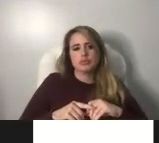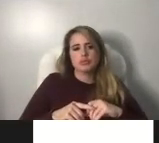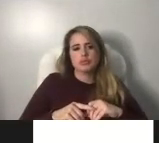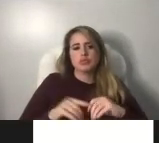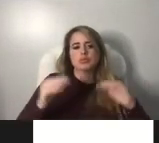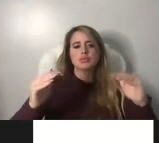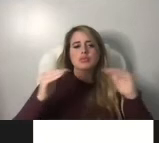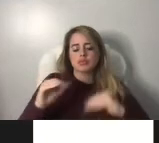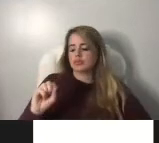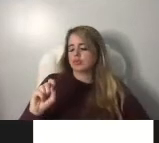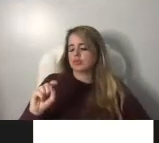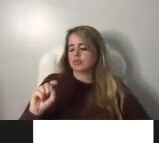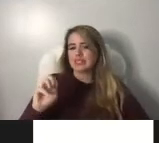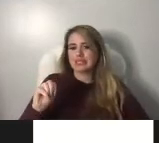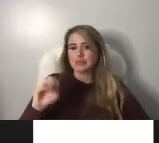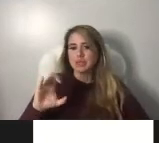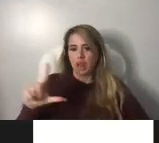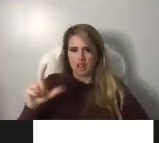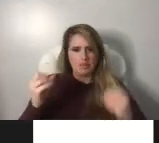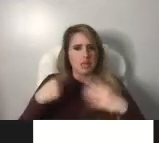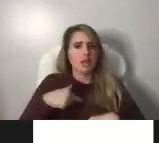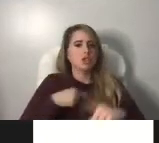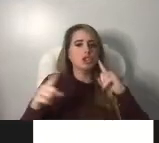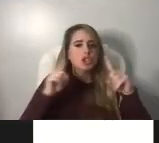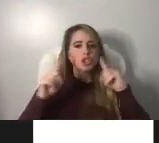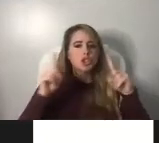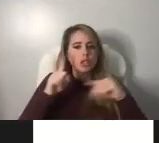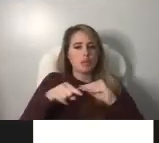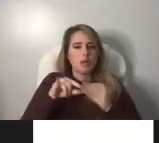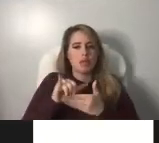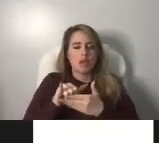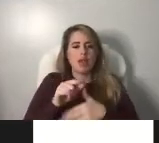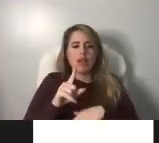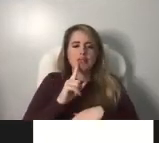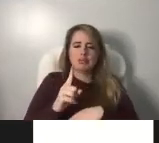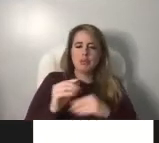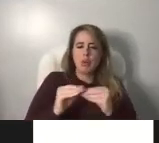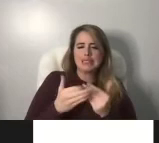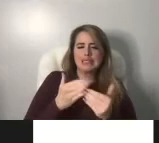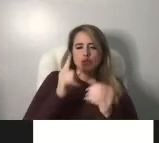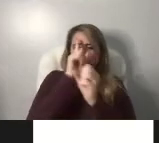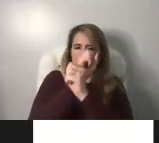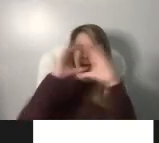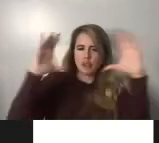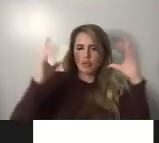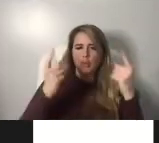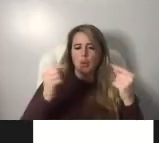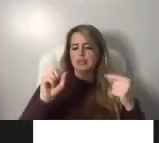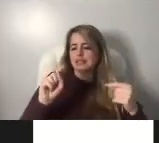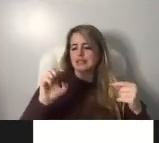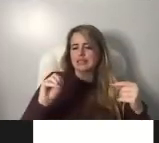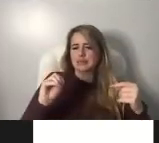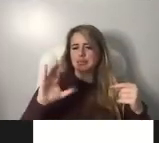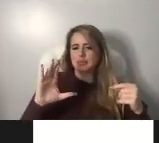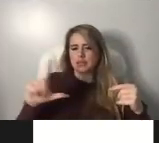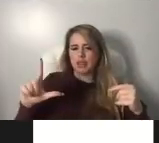Stem cells are something that I think a lot of us have heard about. It's sort of easier to get your mind around. I'm going